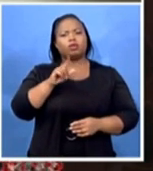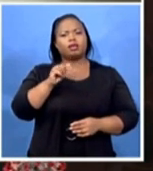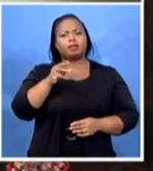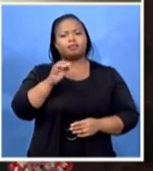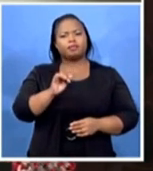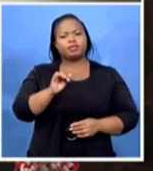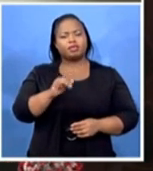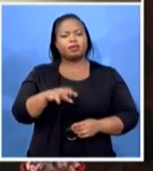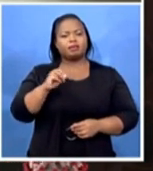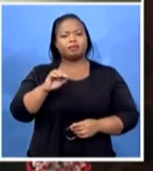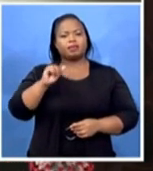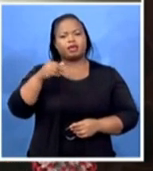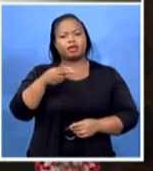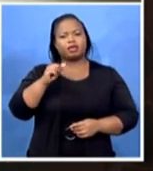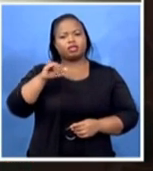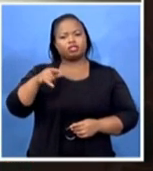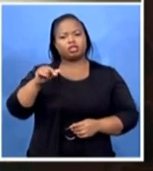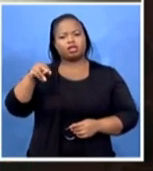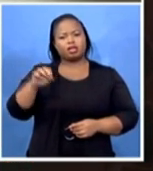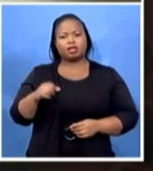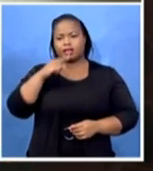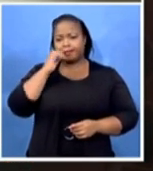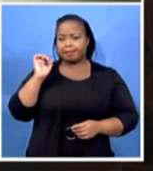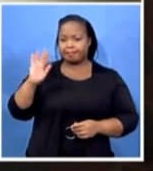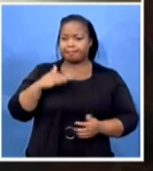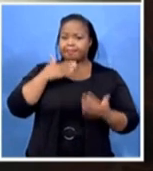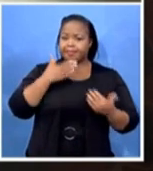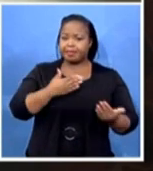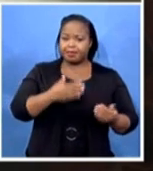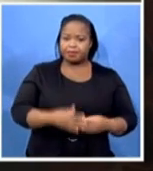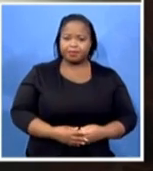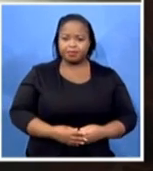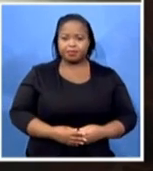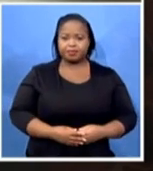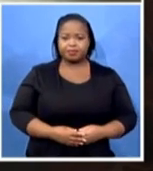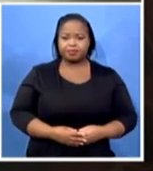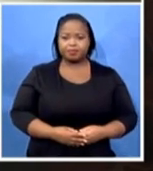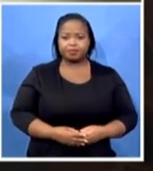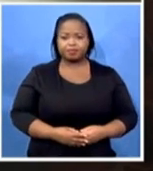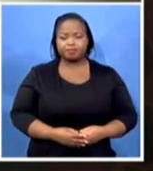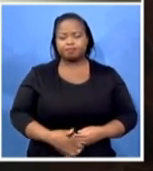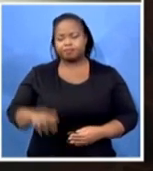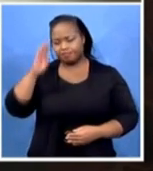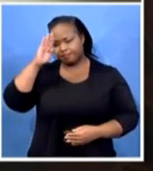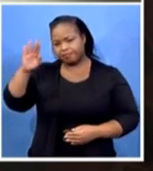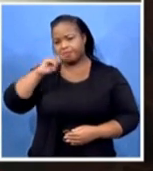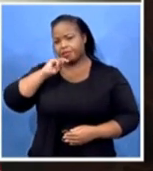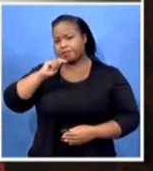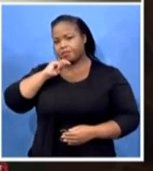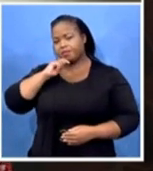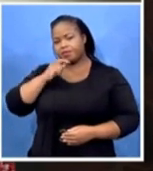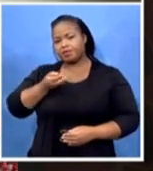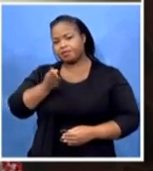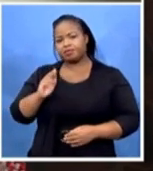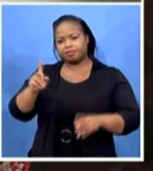for joining us this morning. Good morning, Desiree. Good morning to your listeners too.